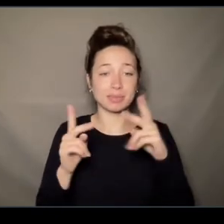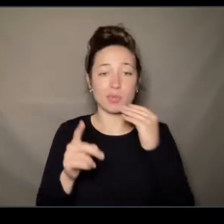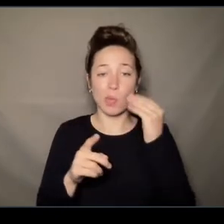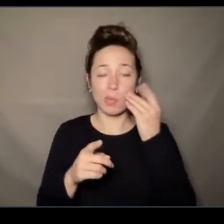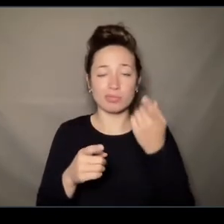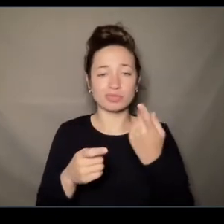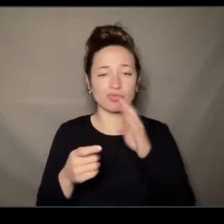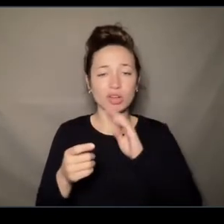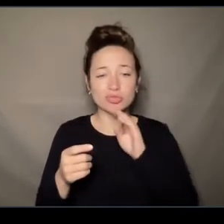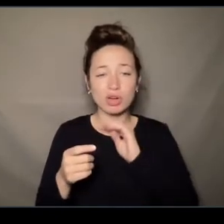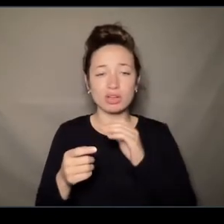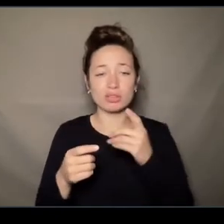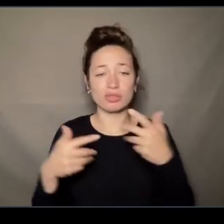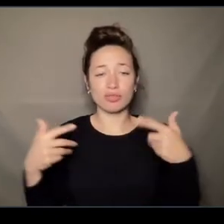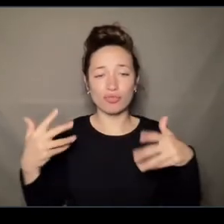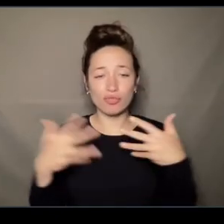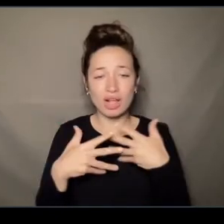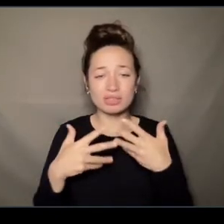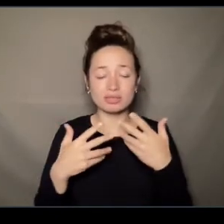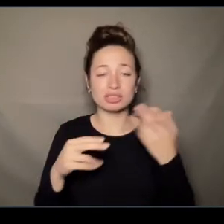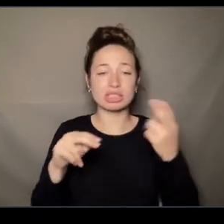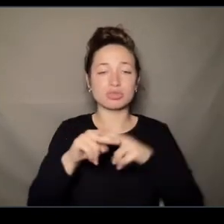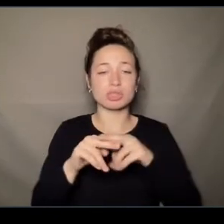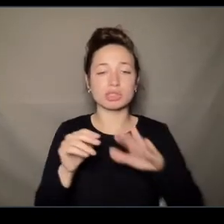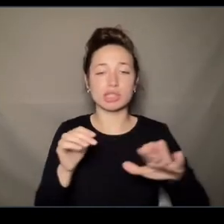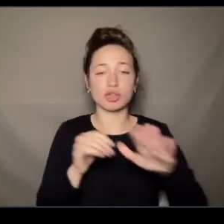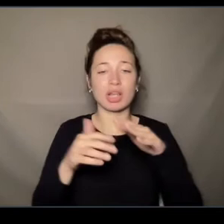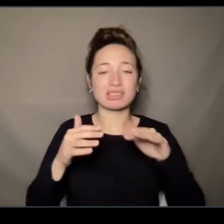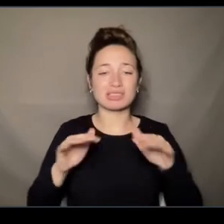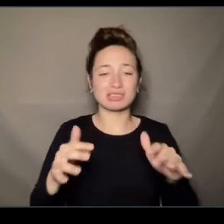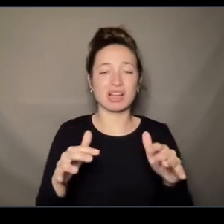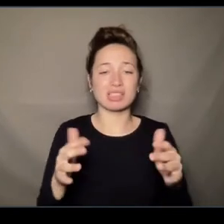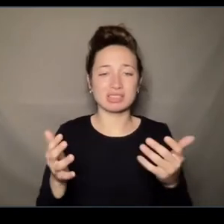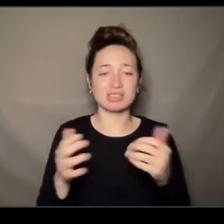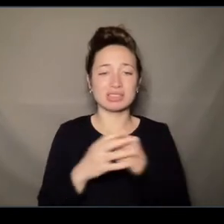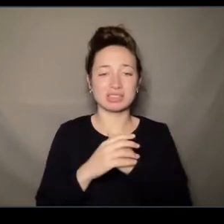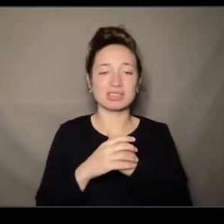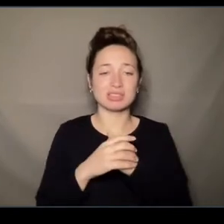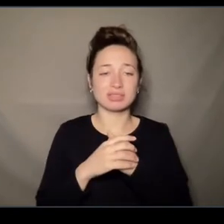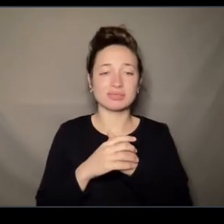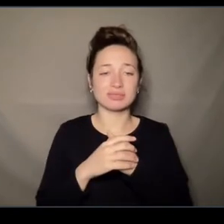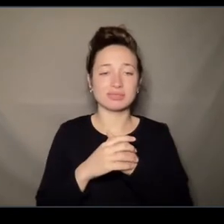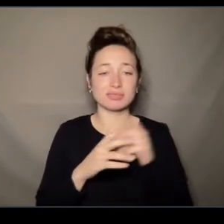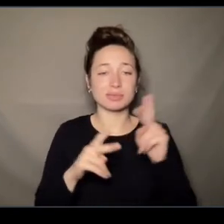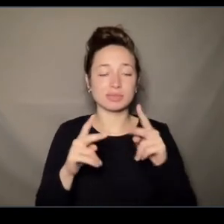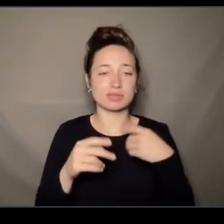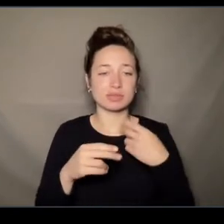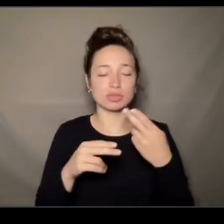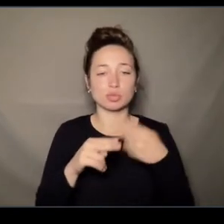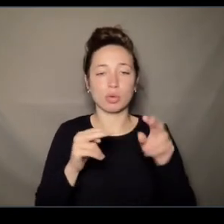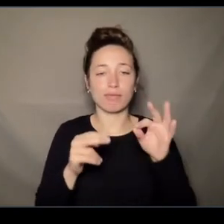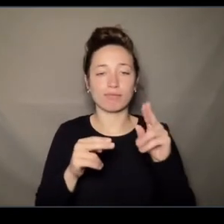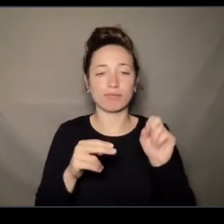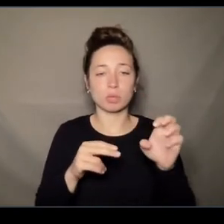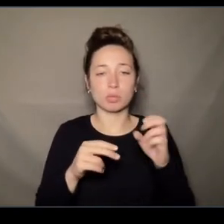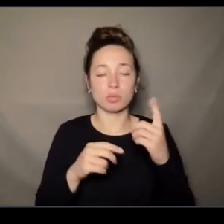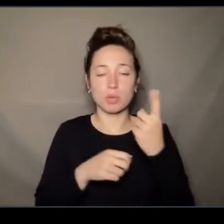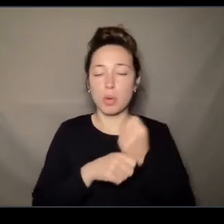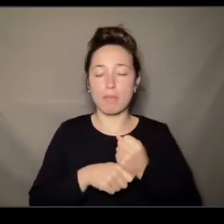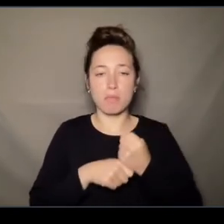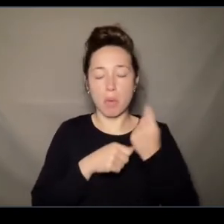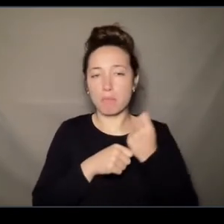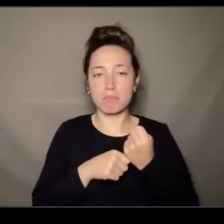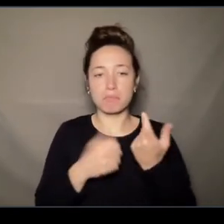home. They're frustrated, they're frightened. So that just increases people's anxiety, which people have